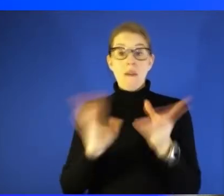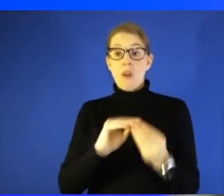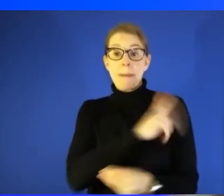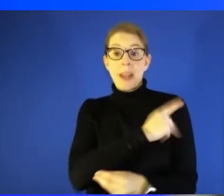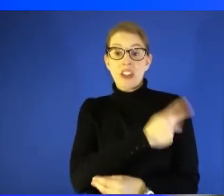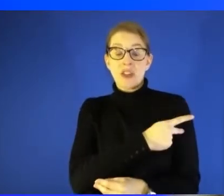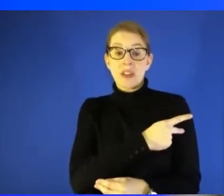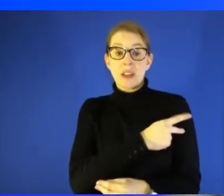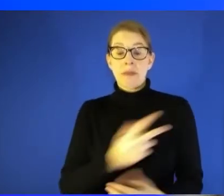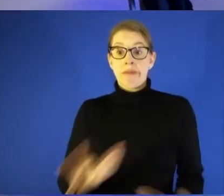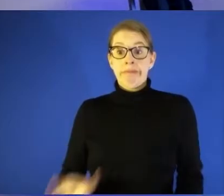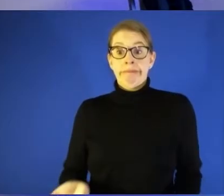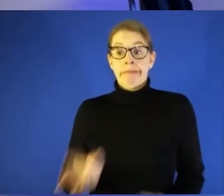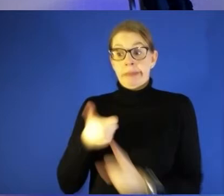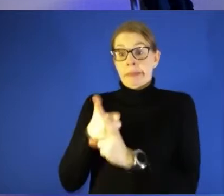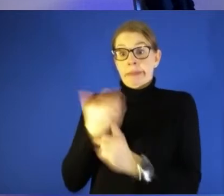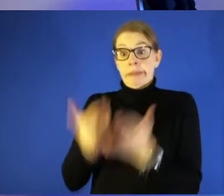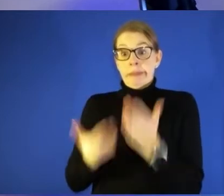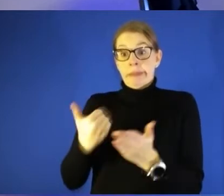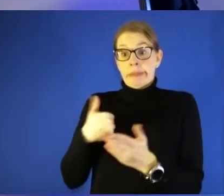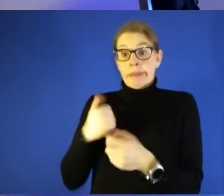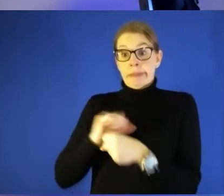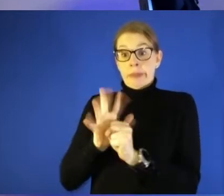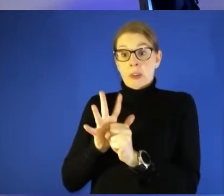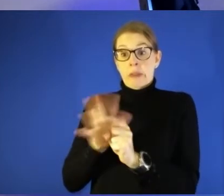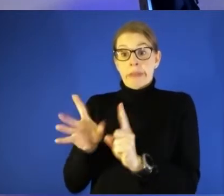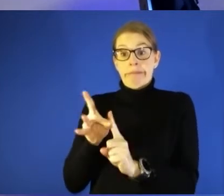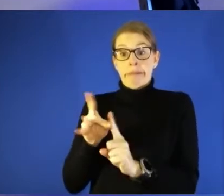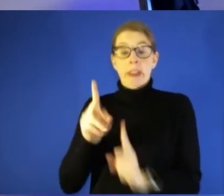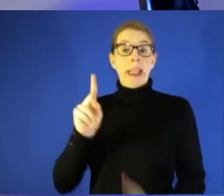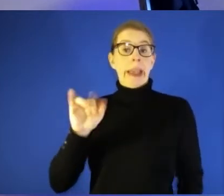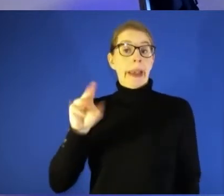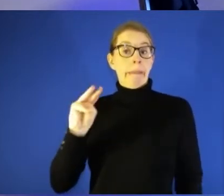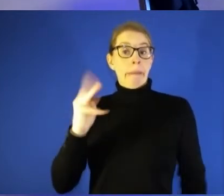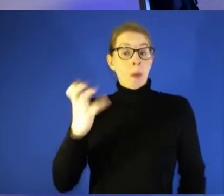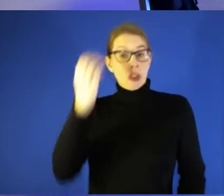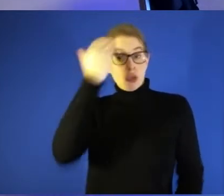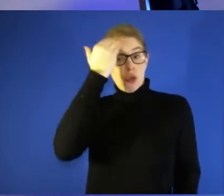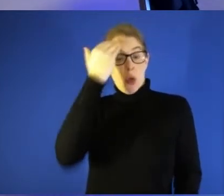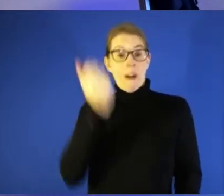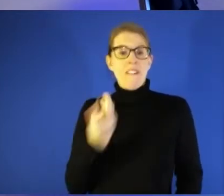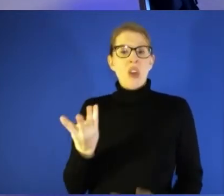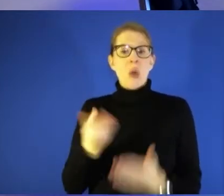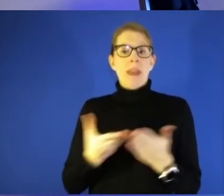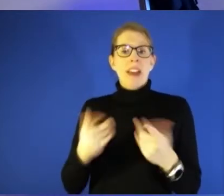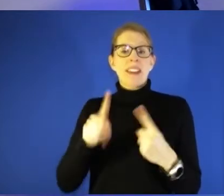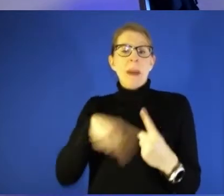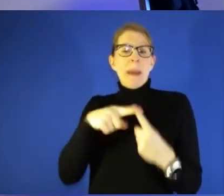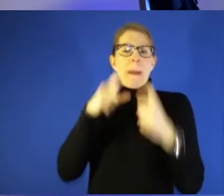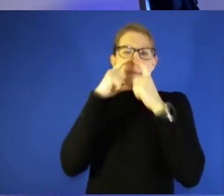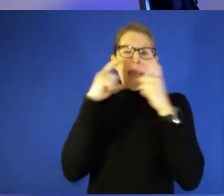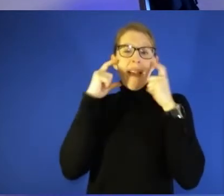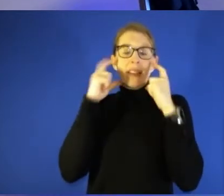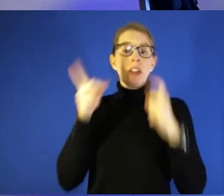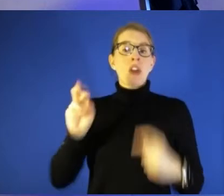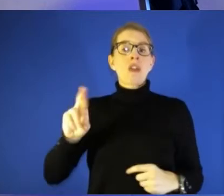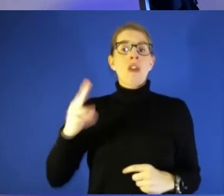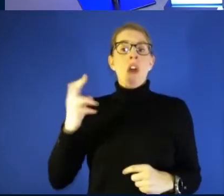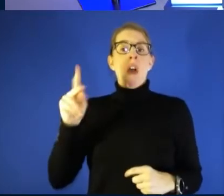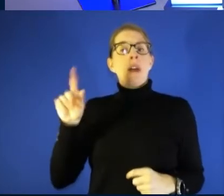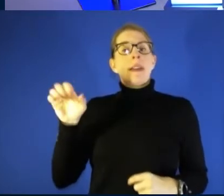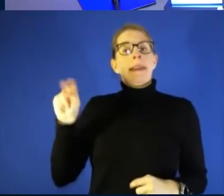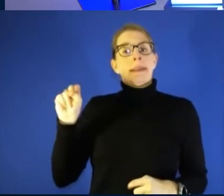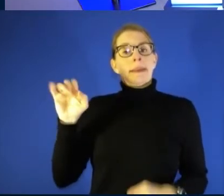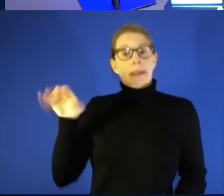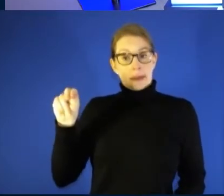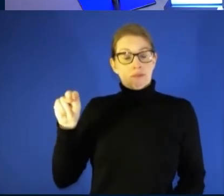might have COVID. So Kim wants to know a couple things about masks, and Dr. Hawkinson, jump in with what you have to add as